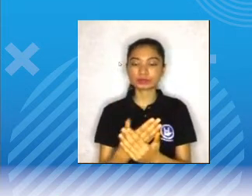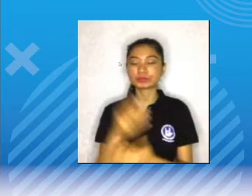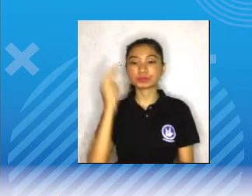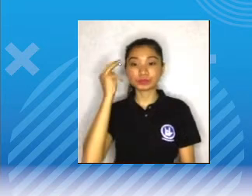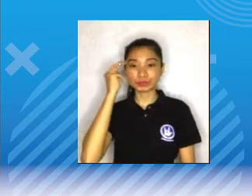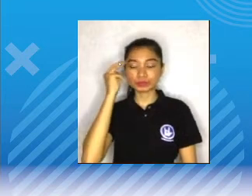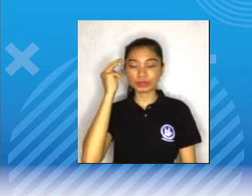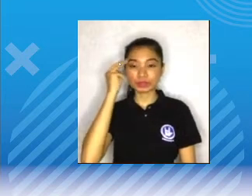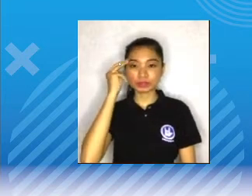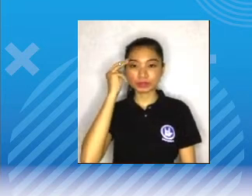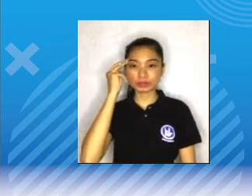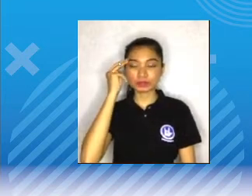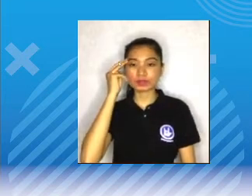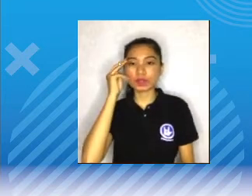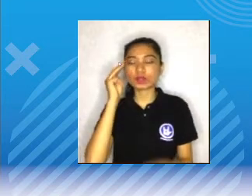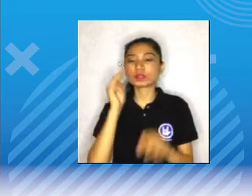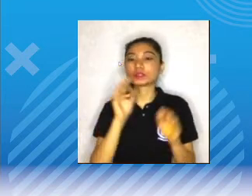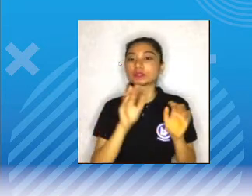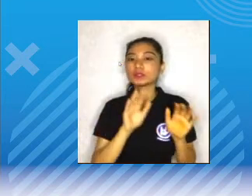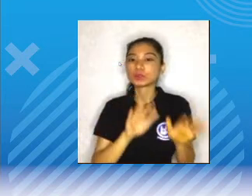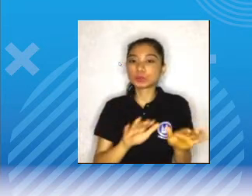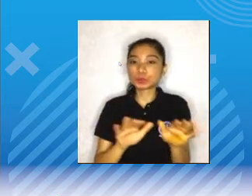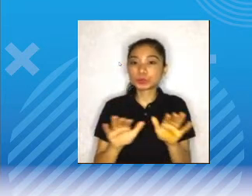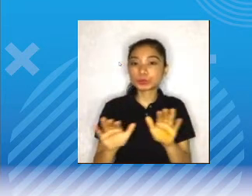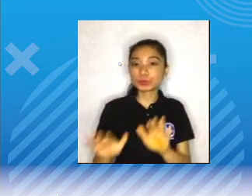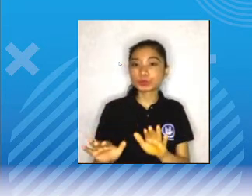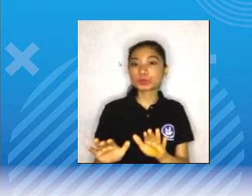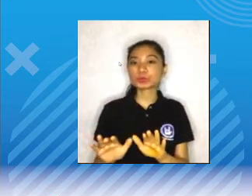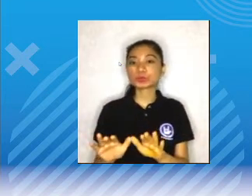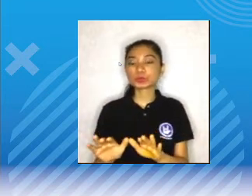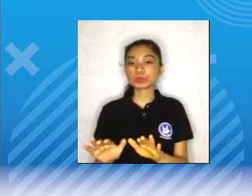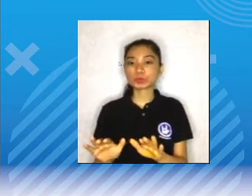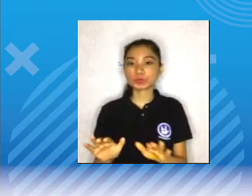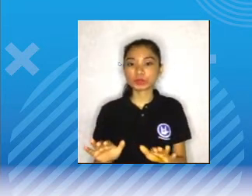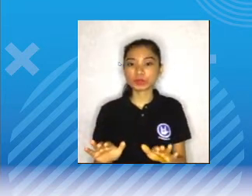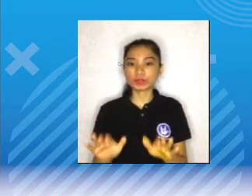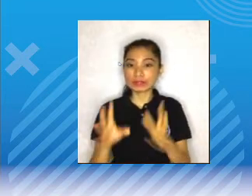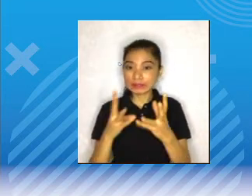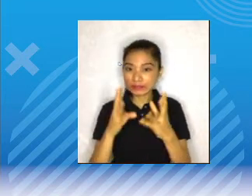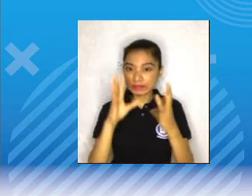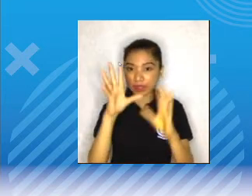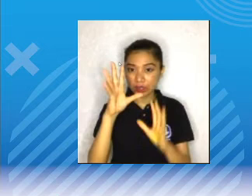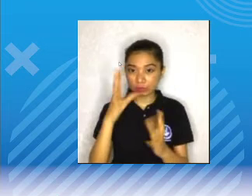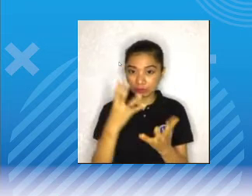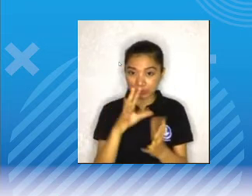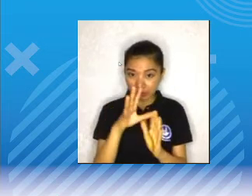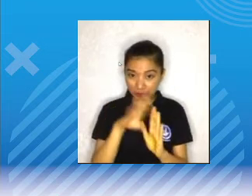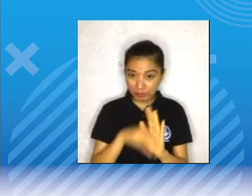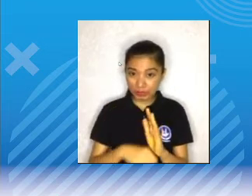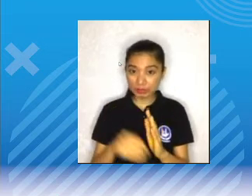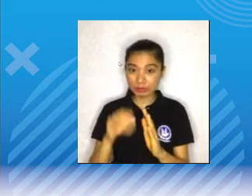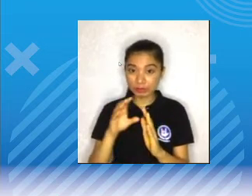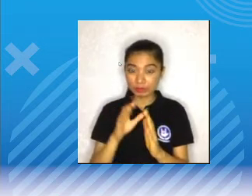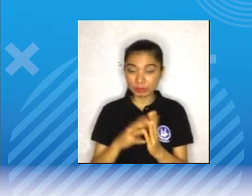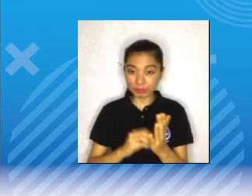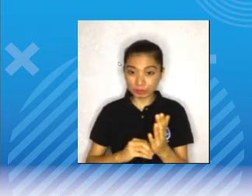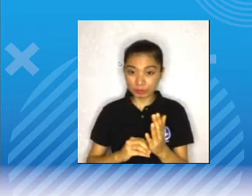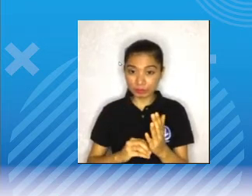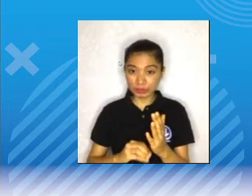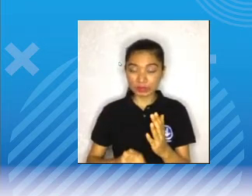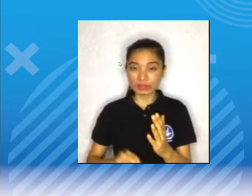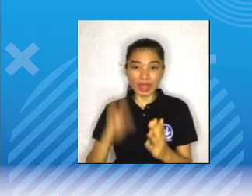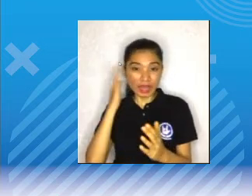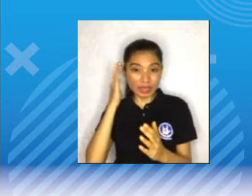relaxes and nababawasan yung pagkabahala pag alam natin kung ano ang mangyayari in the